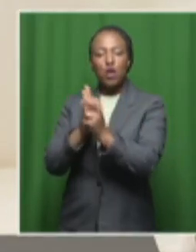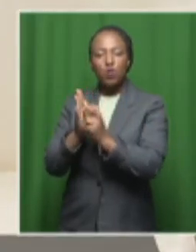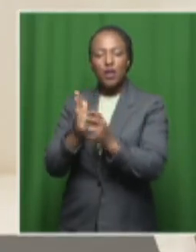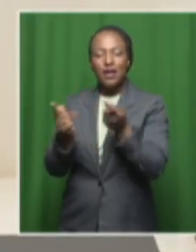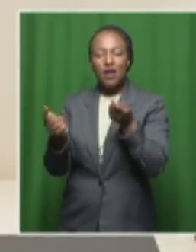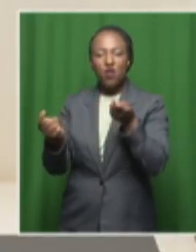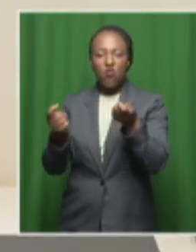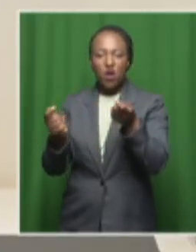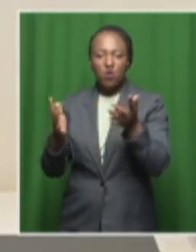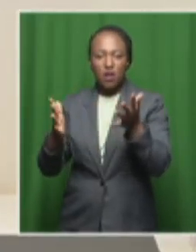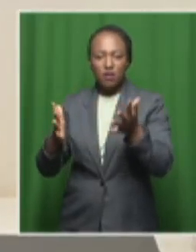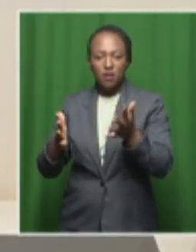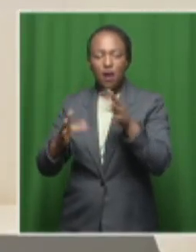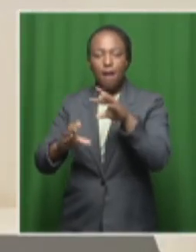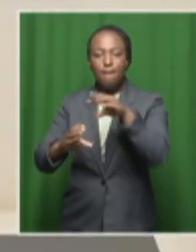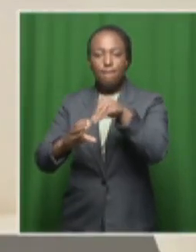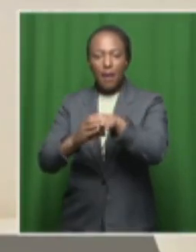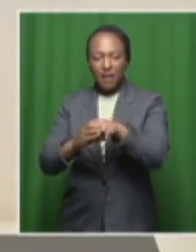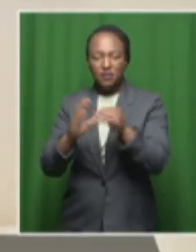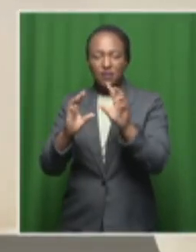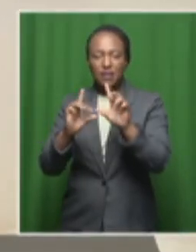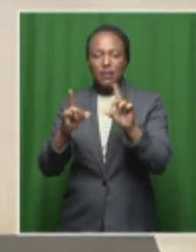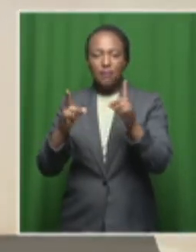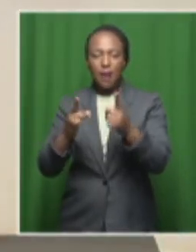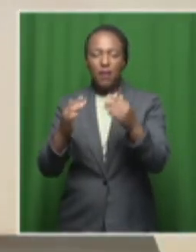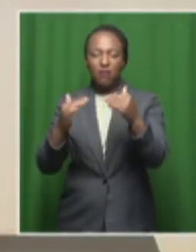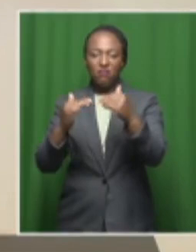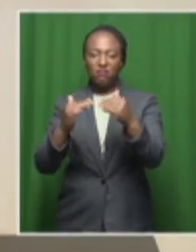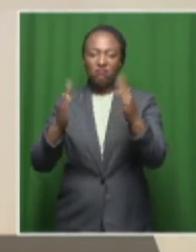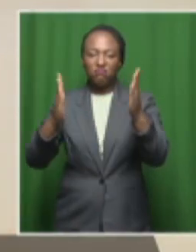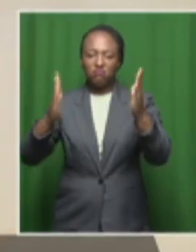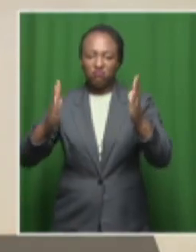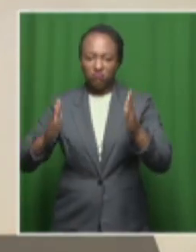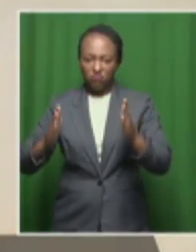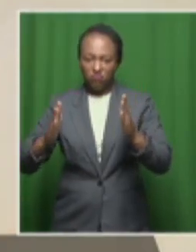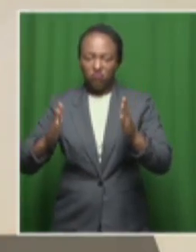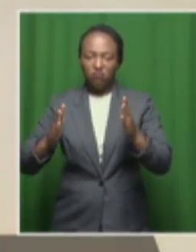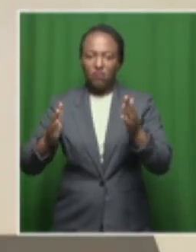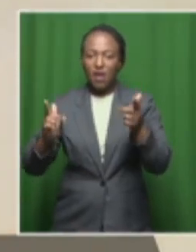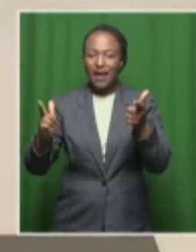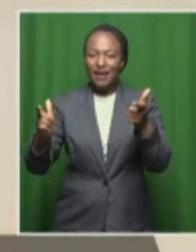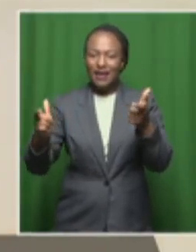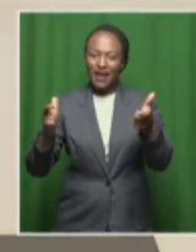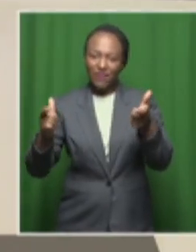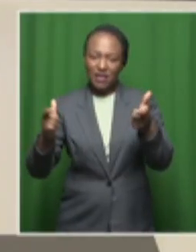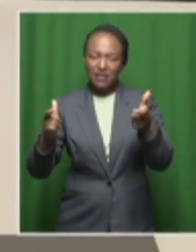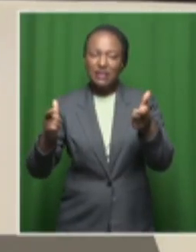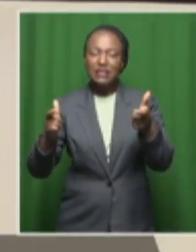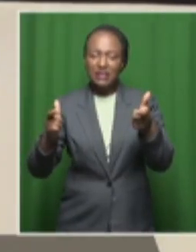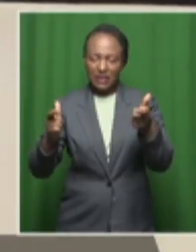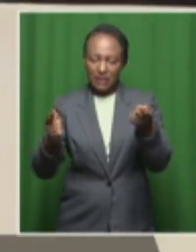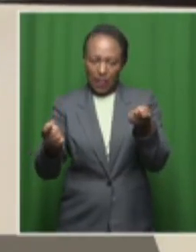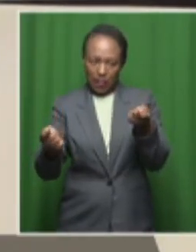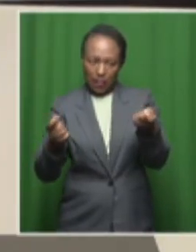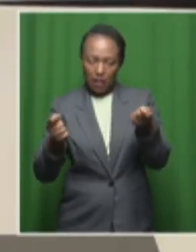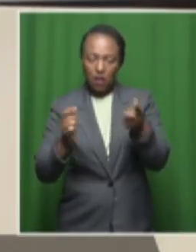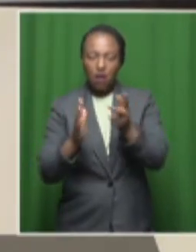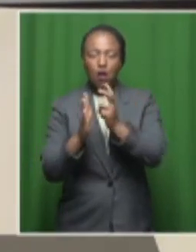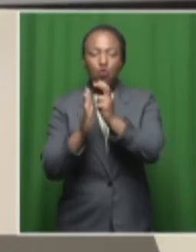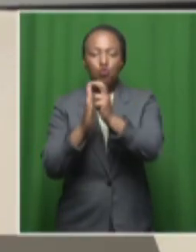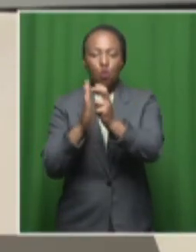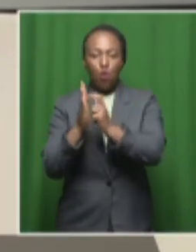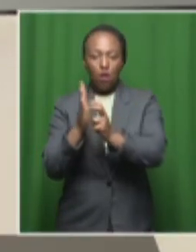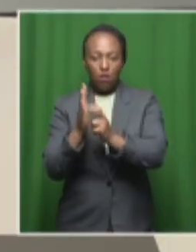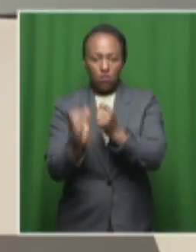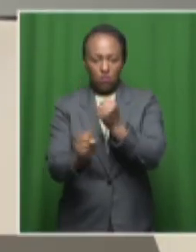part of the Department of Human Settlement. So we govern, we regulate the governance of the scheme, so the community scheme rules, so make sure that they're